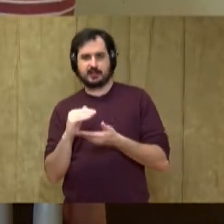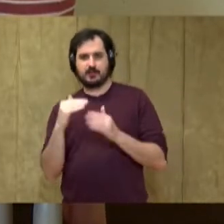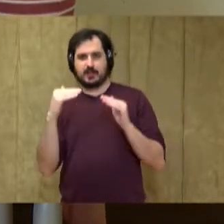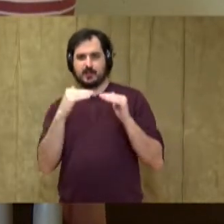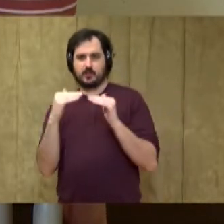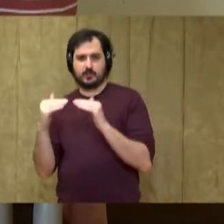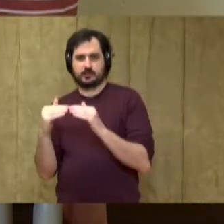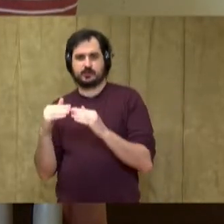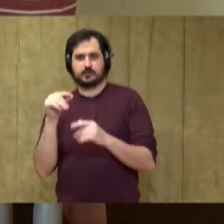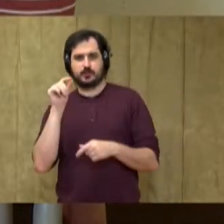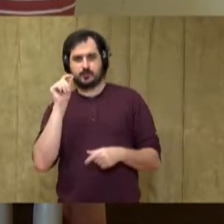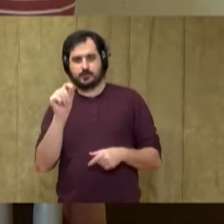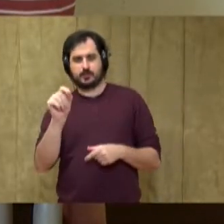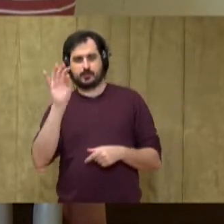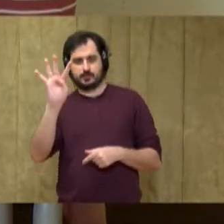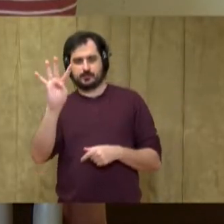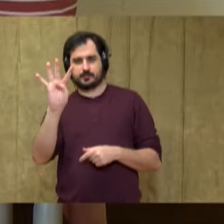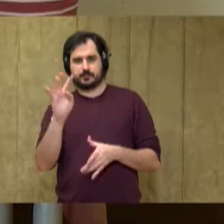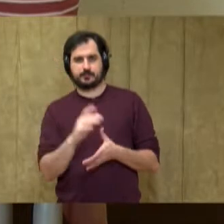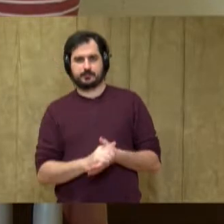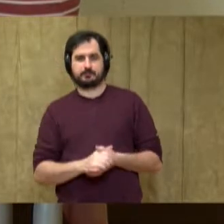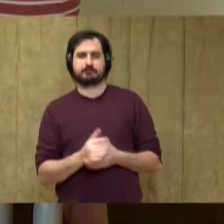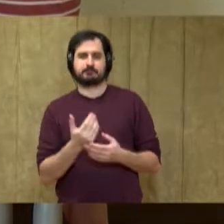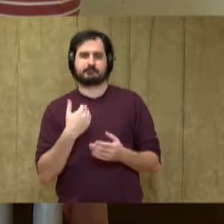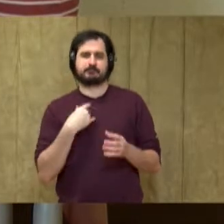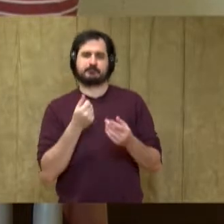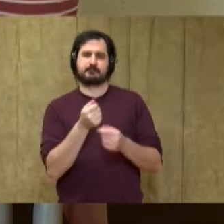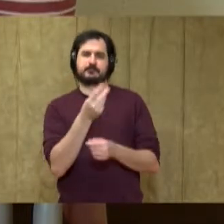4/10? Well, there's several different ways we could do